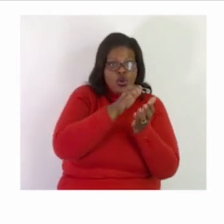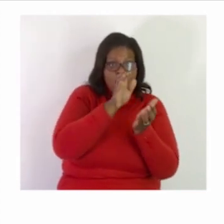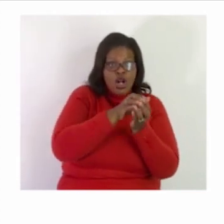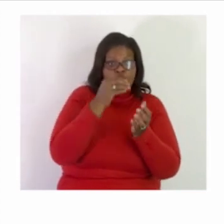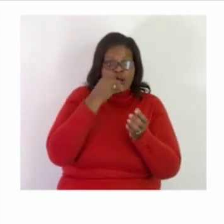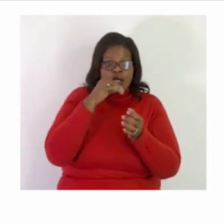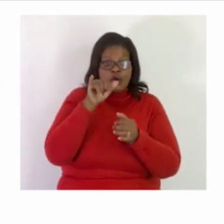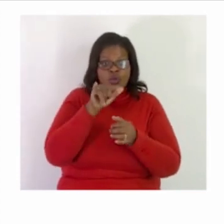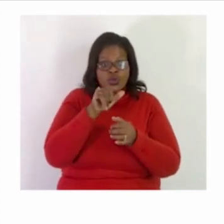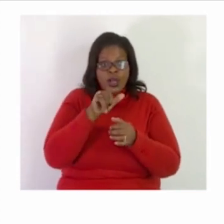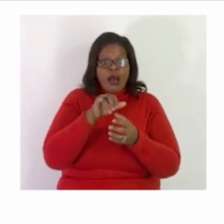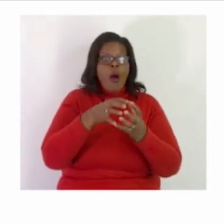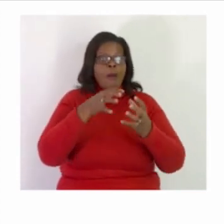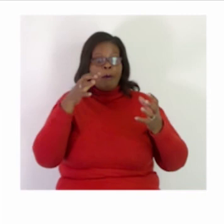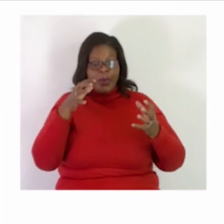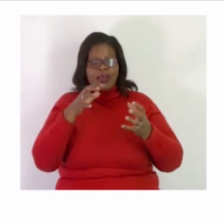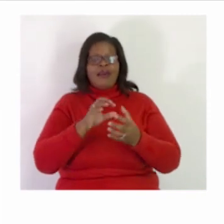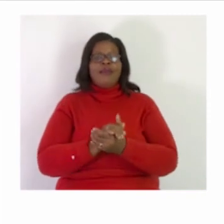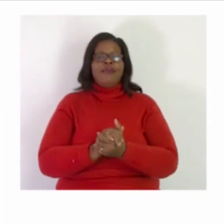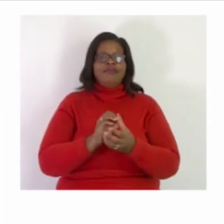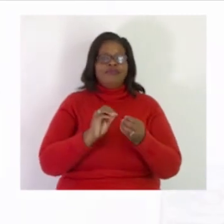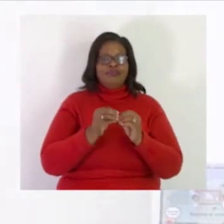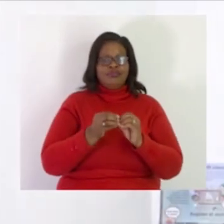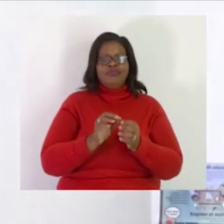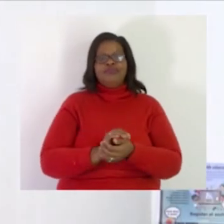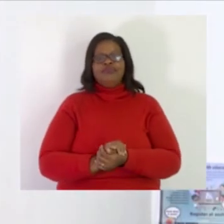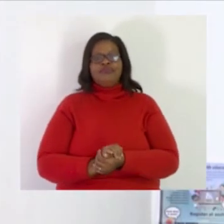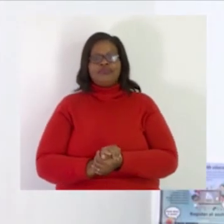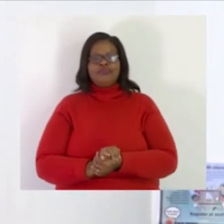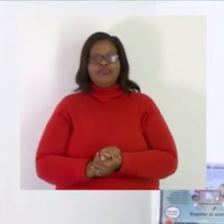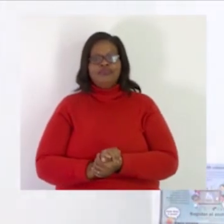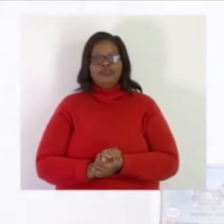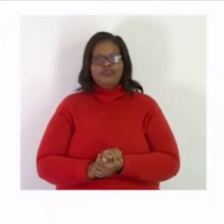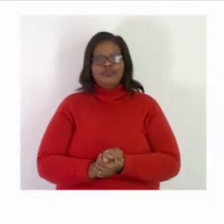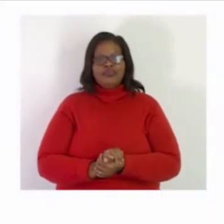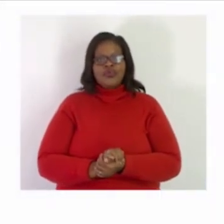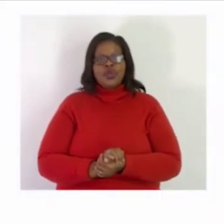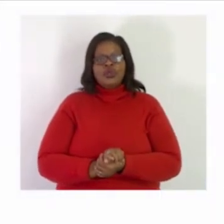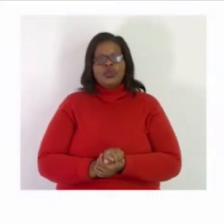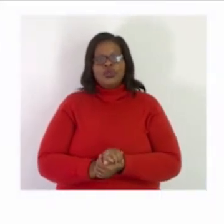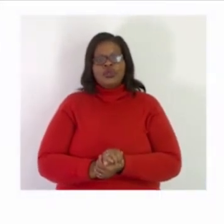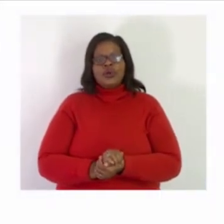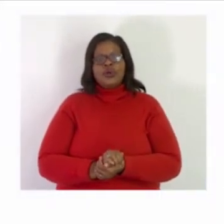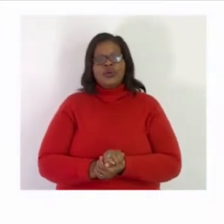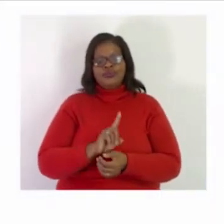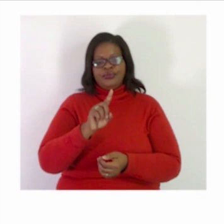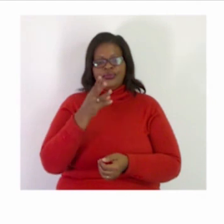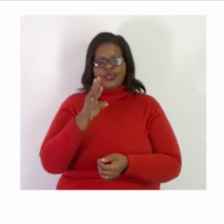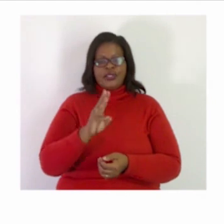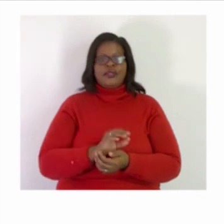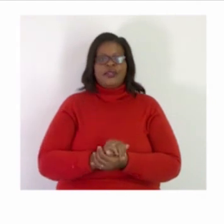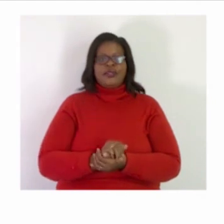big. Now we have to move to page 16,